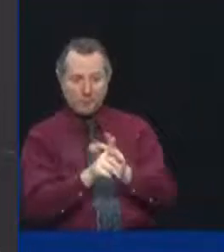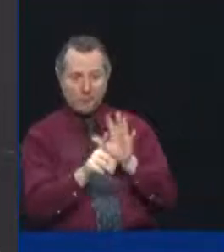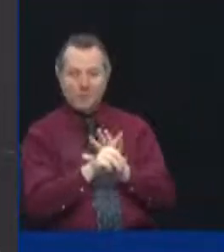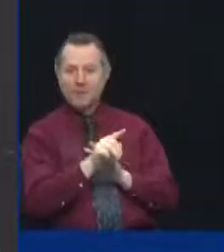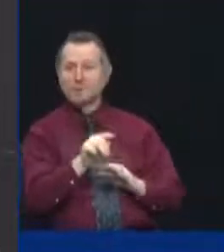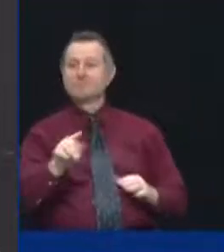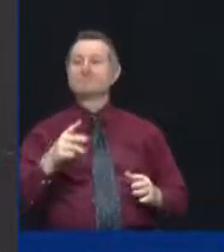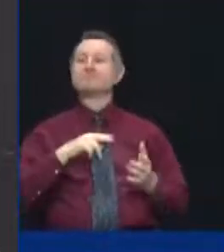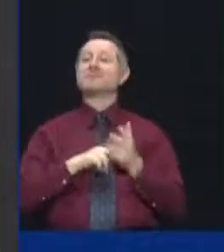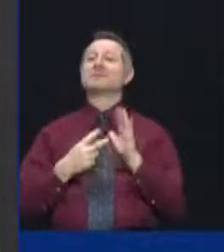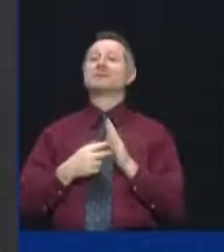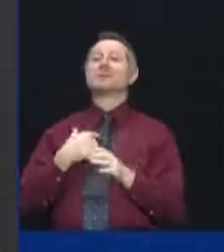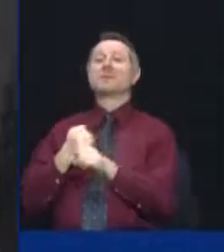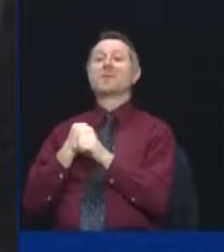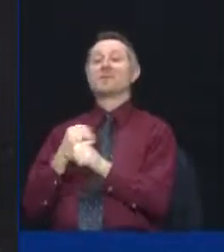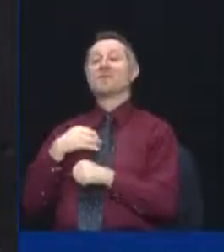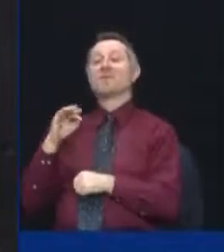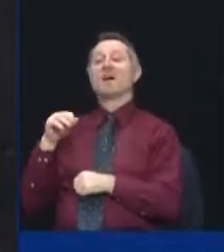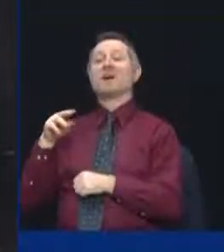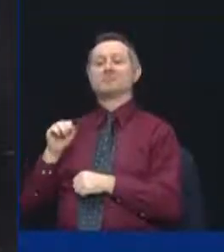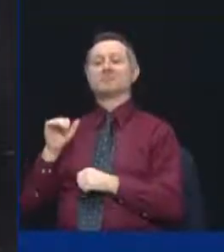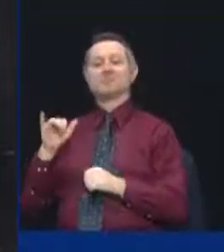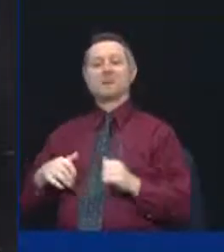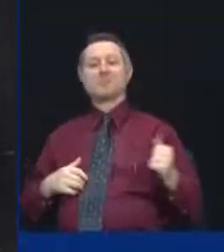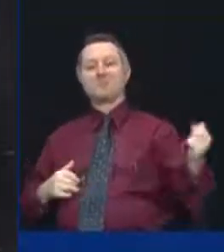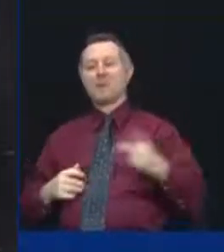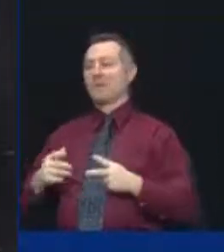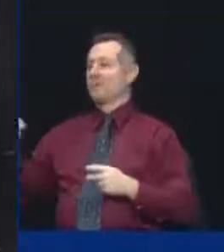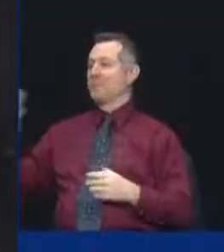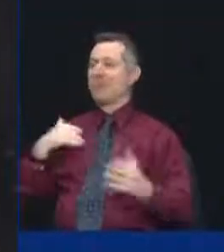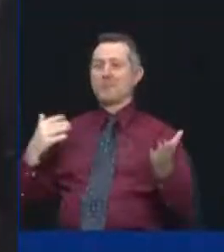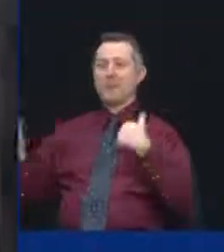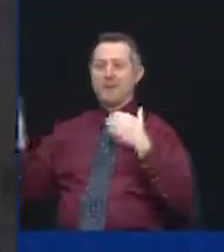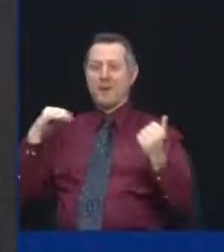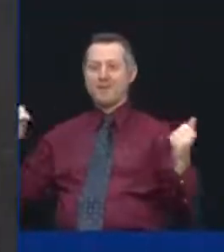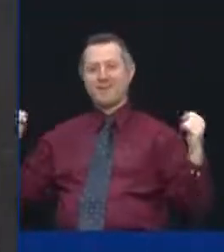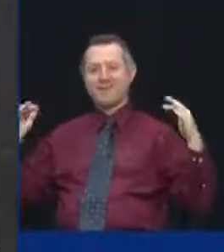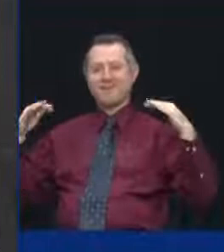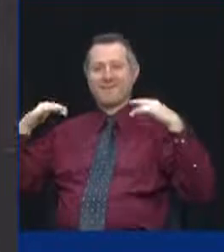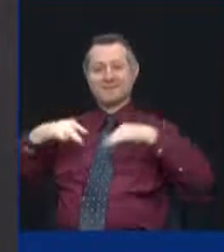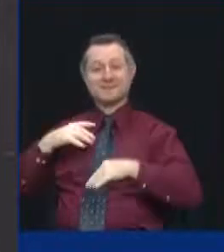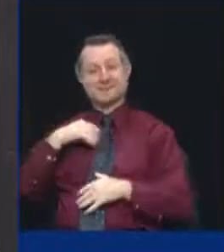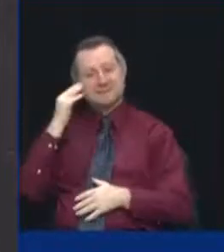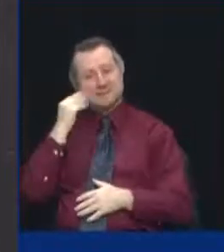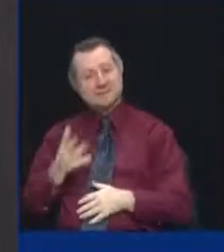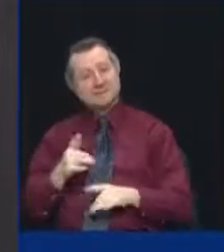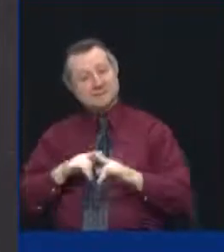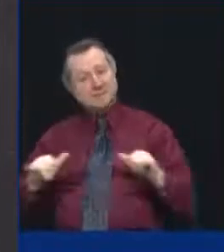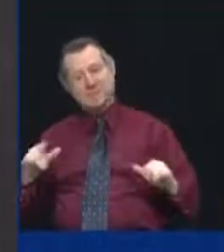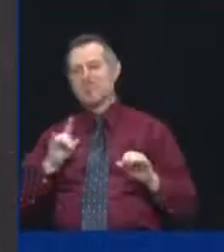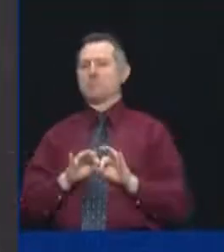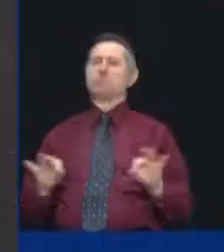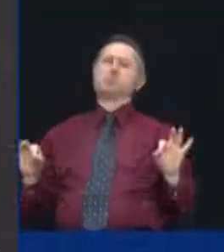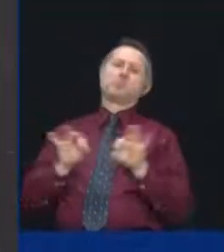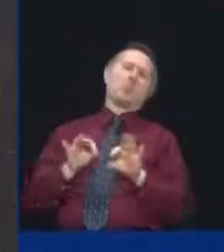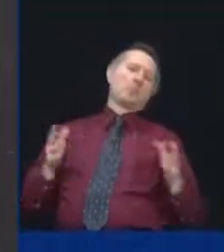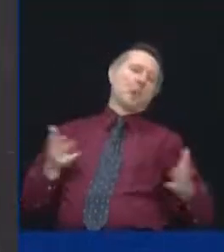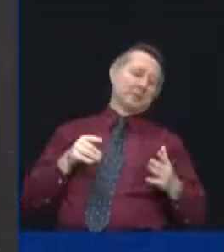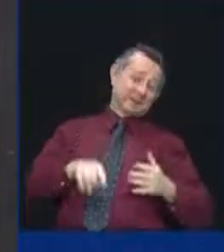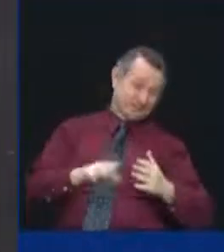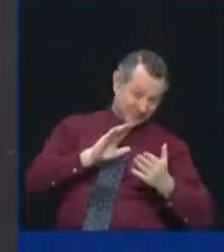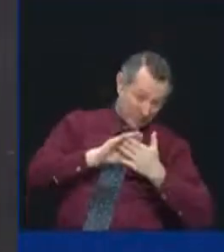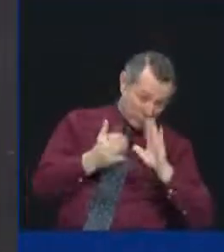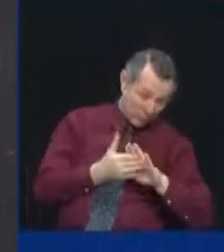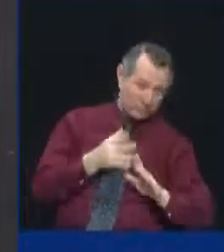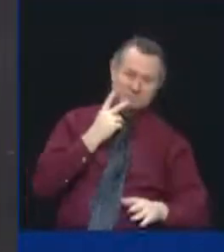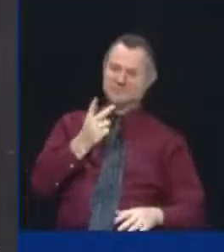to the ballpark, but it's also fundamentally important to us as a community. I'm very proud of